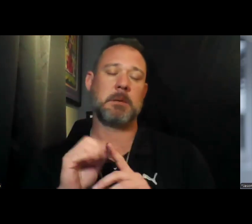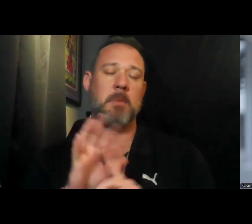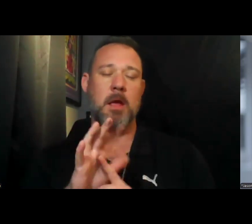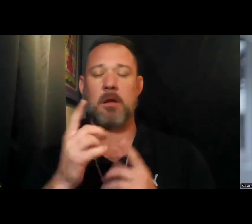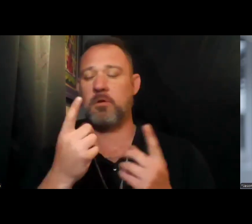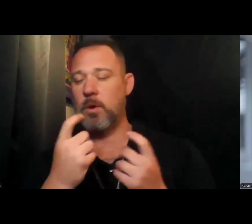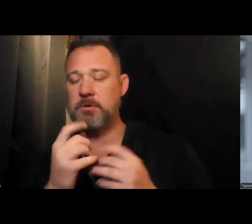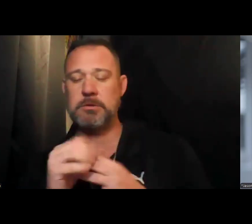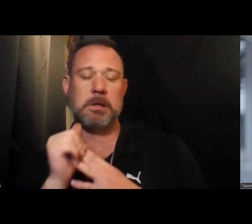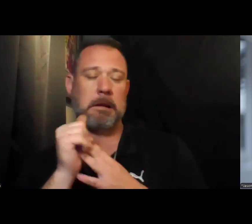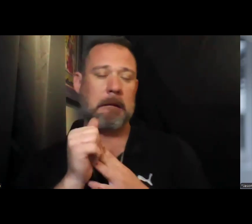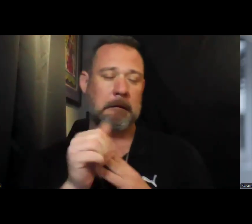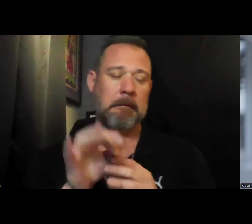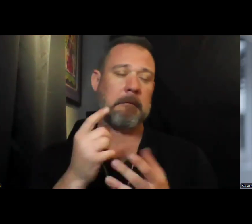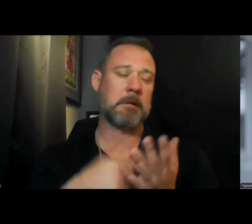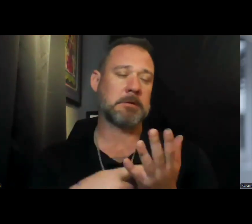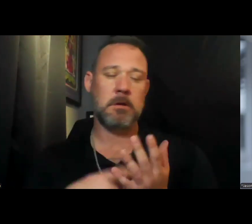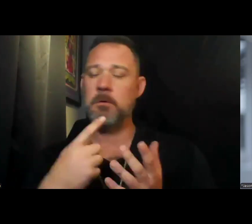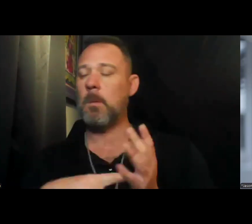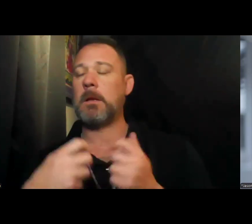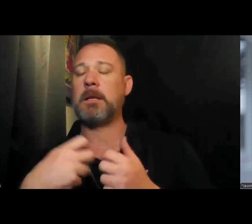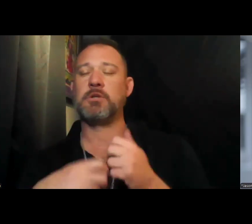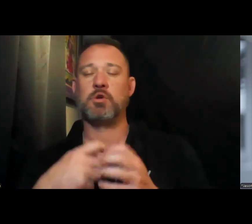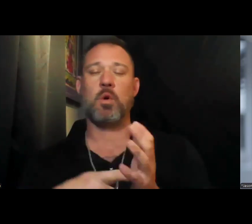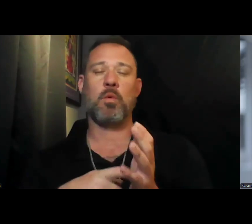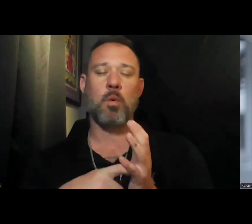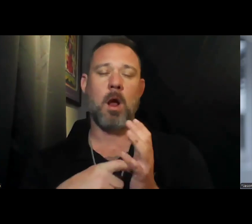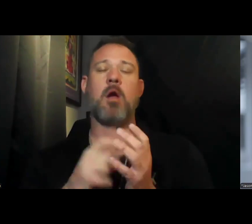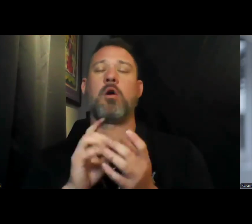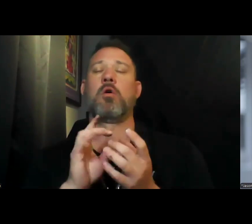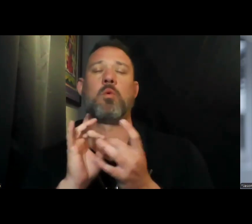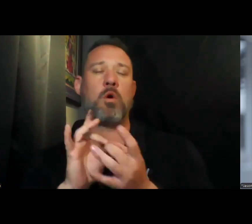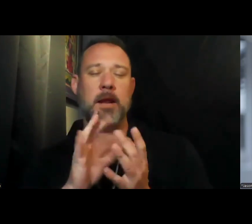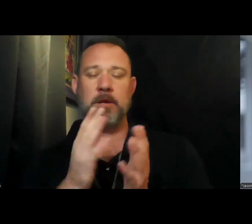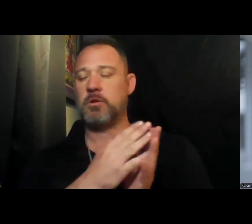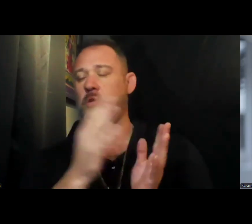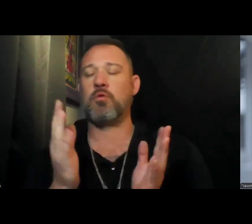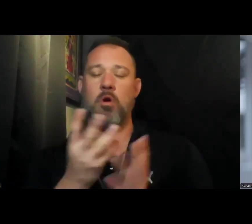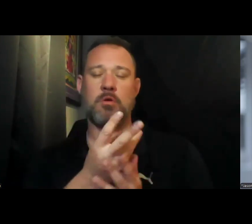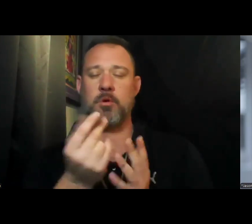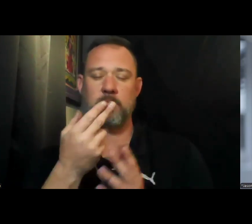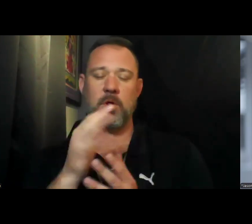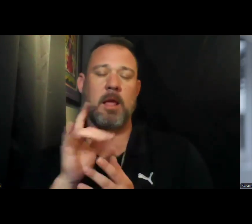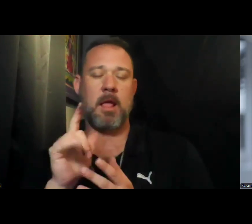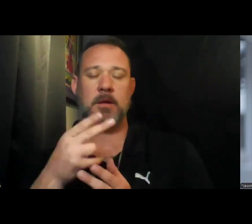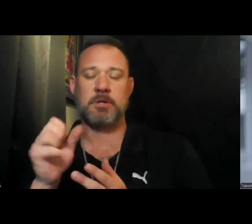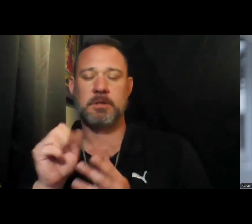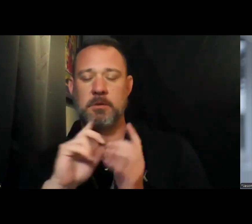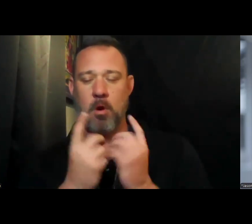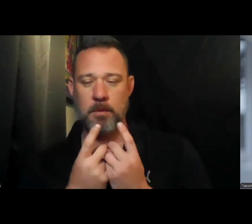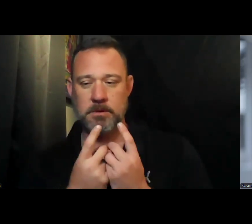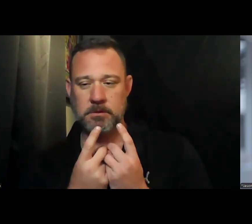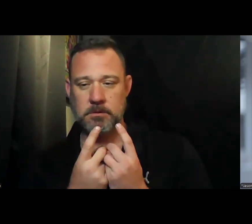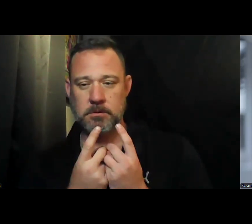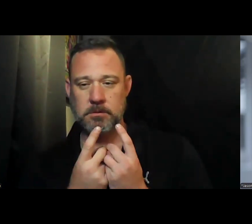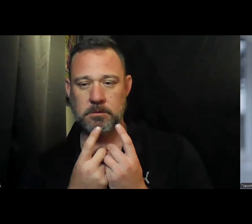could help guide this discussion are: what issue require coordination across multiple Cal HHS departments? If we were